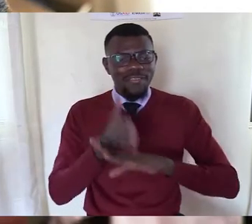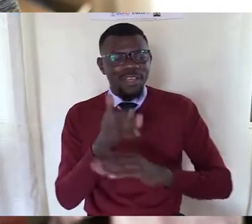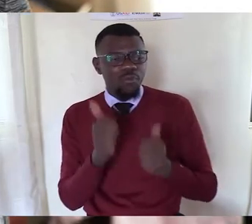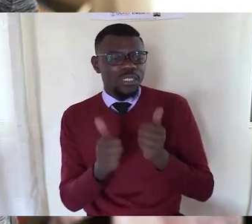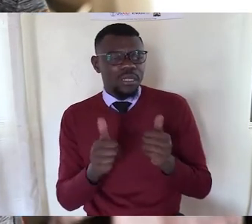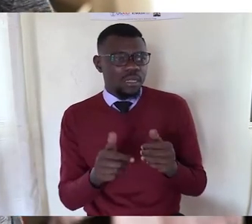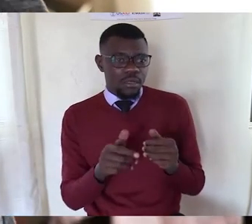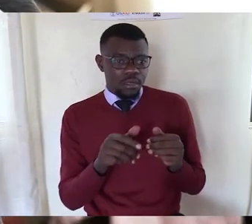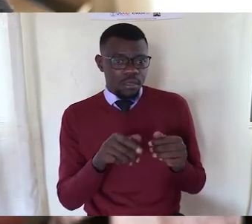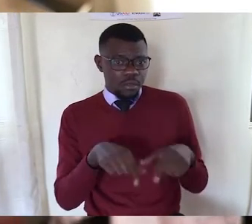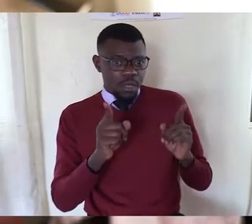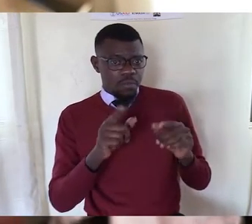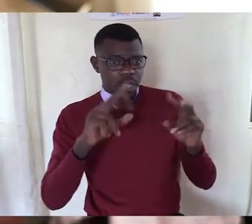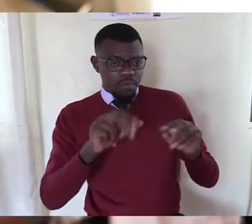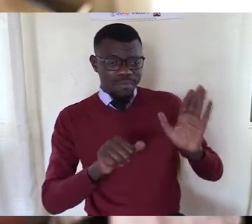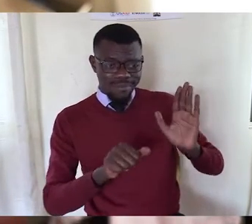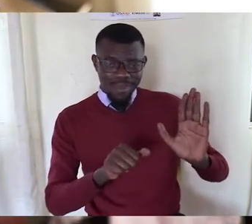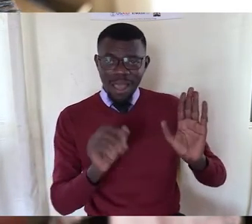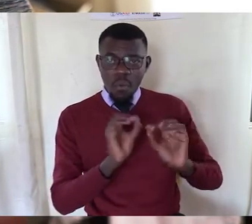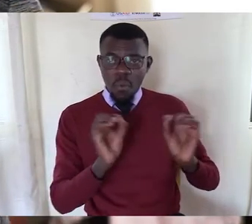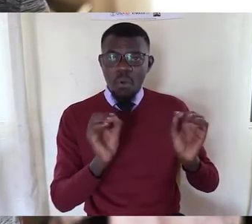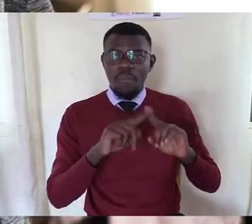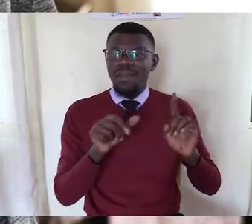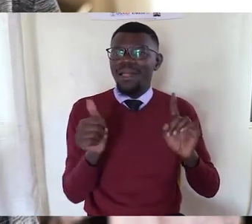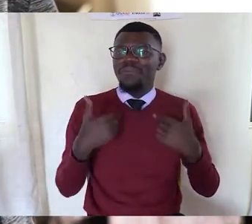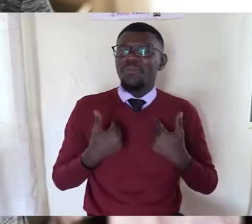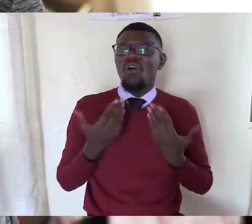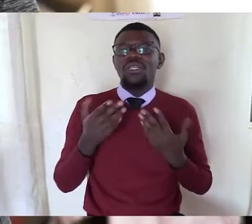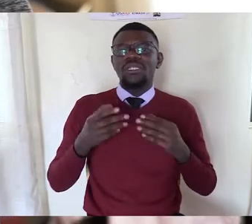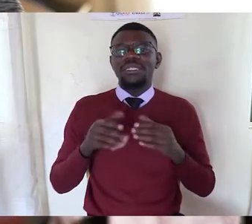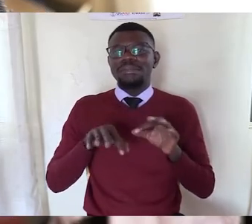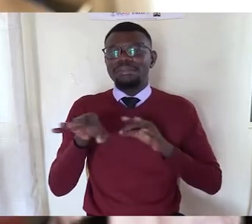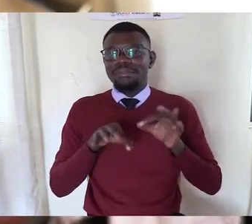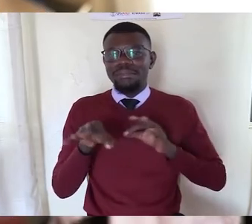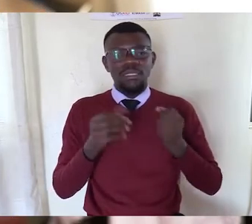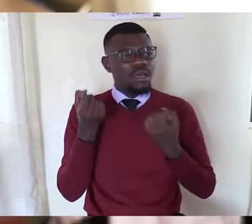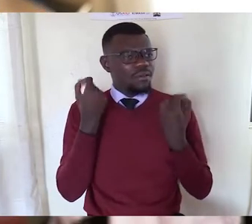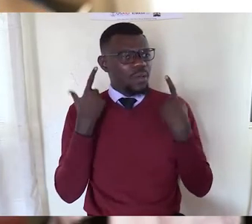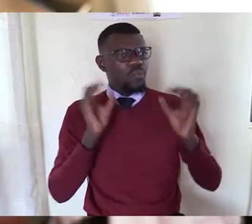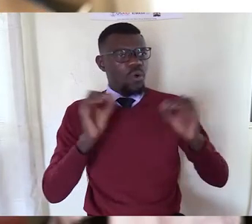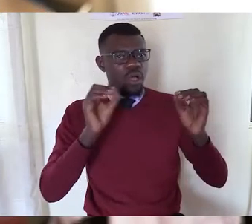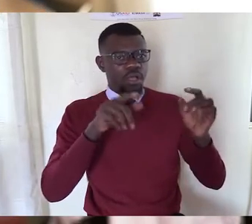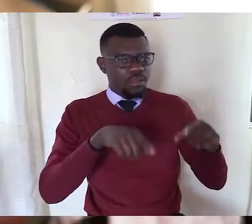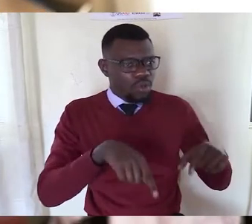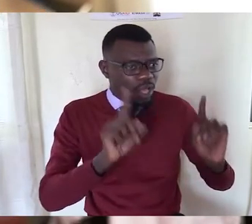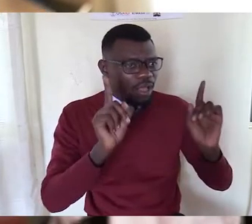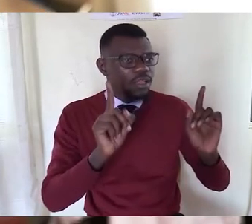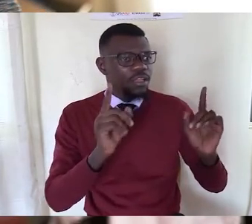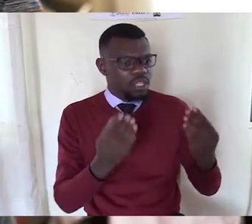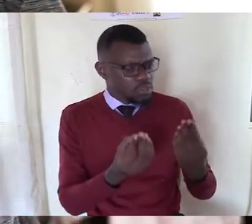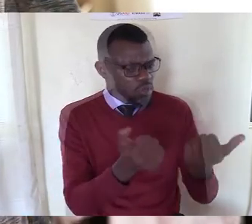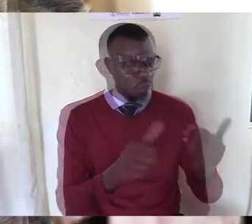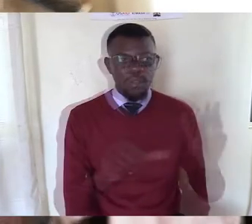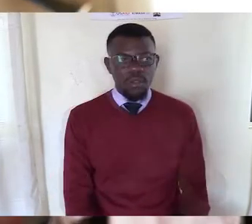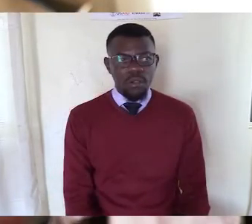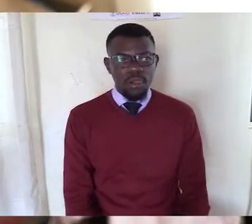do investigations, neither can you hear what these other people are telling you, then you have no goodwill to resolve these